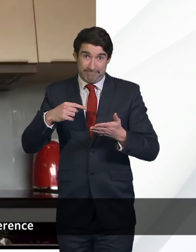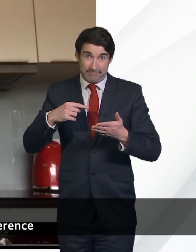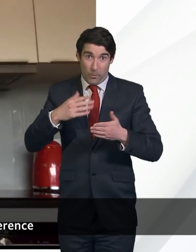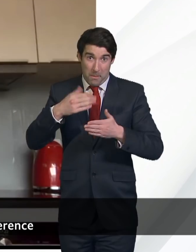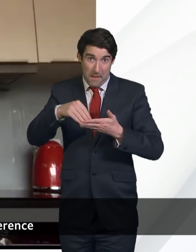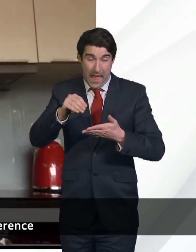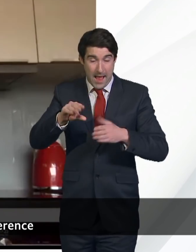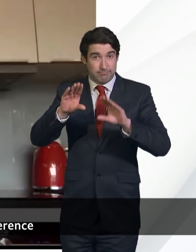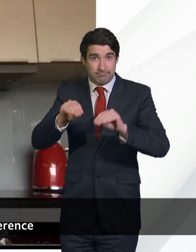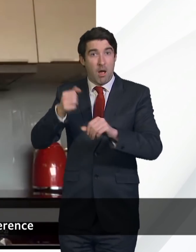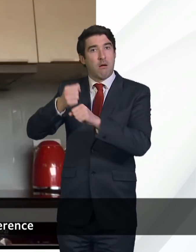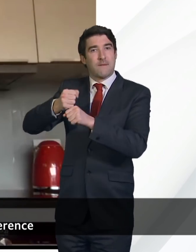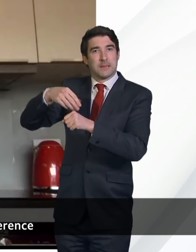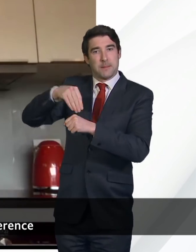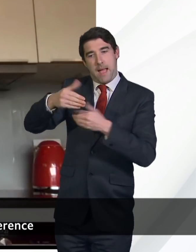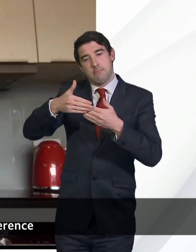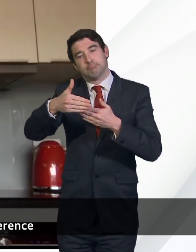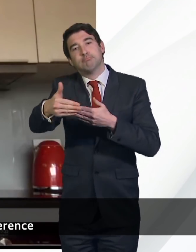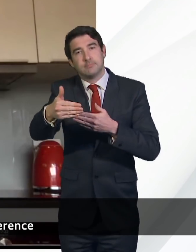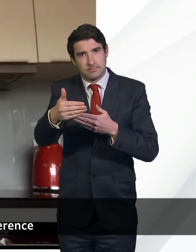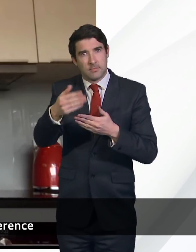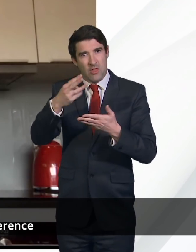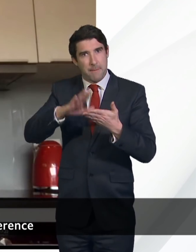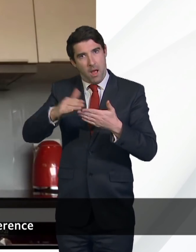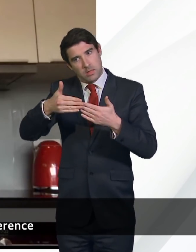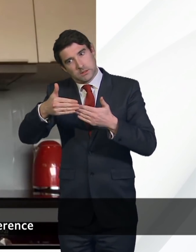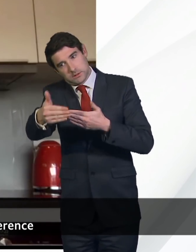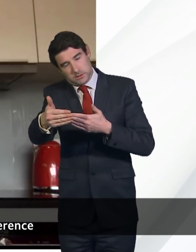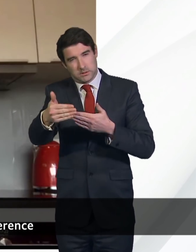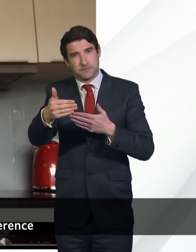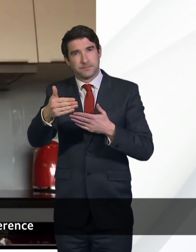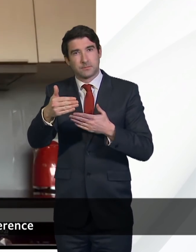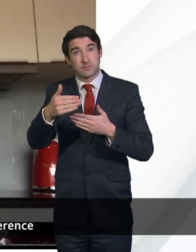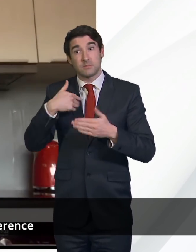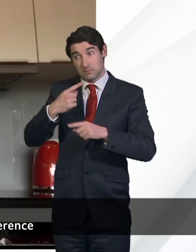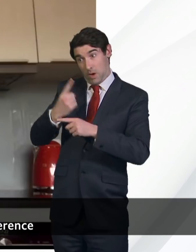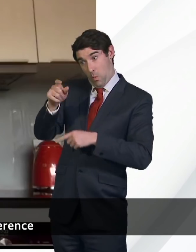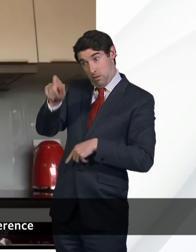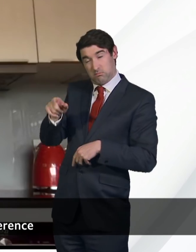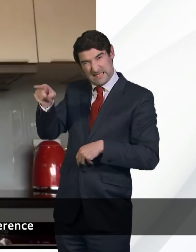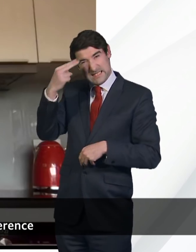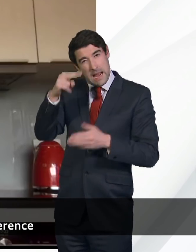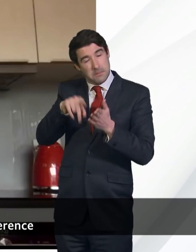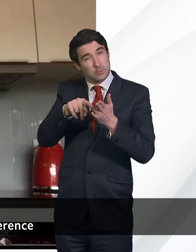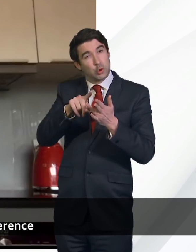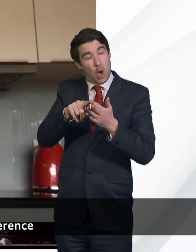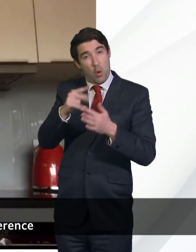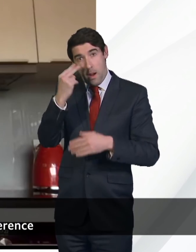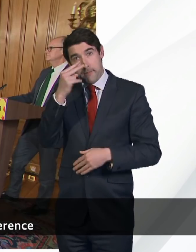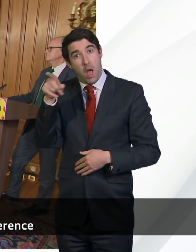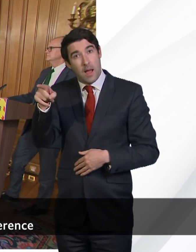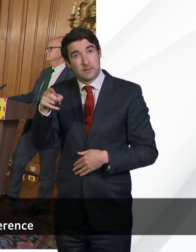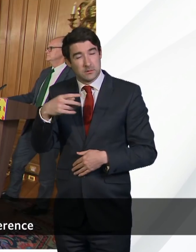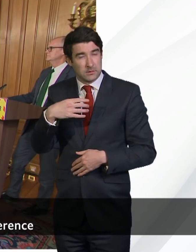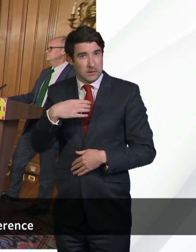being told to go in or to take unpaid leave. The government said it wants employers to take socially responsible decisions. Does that sound